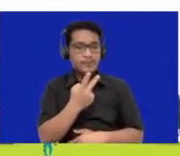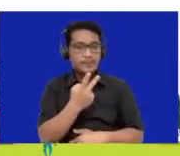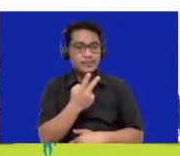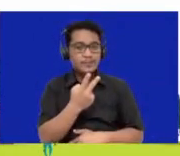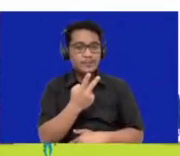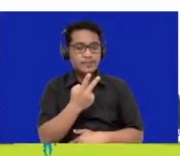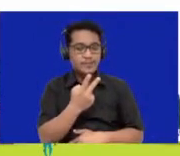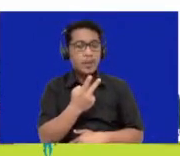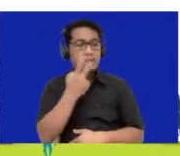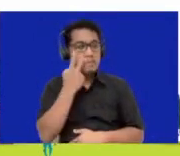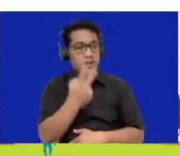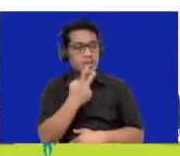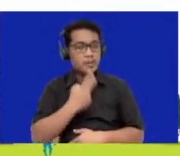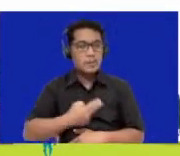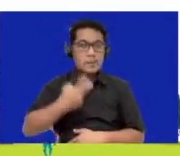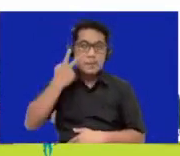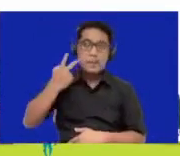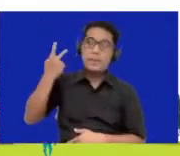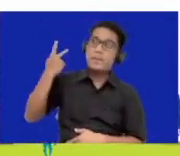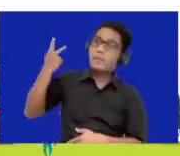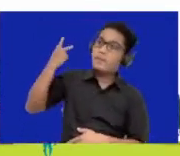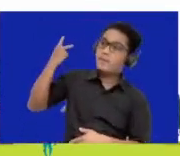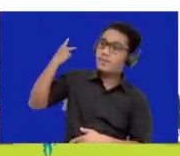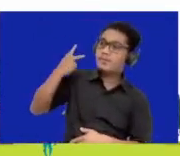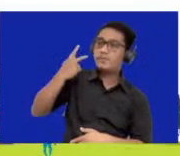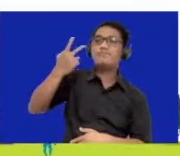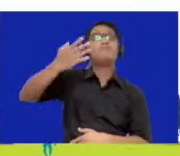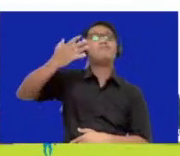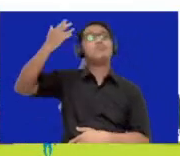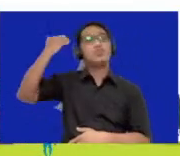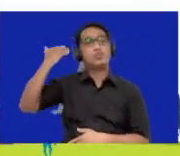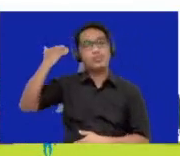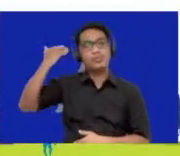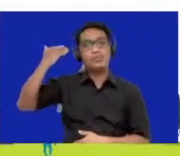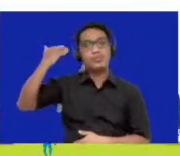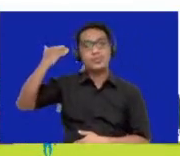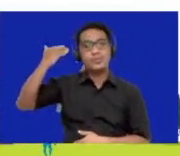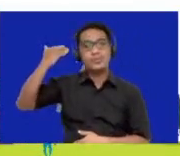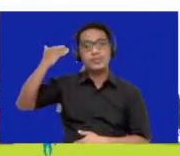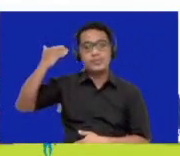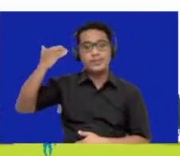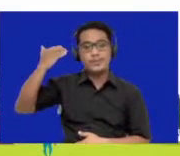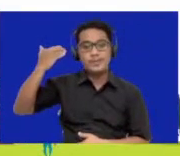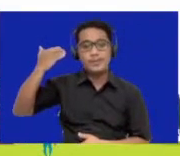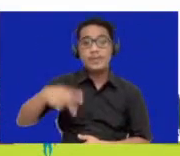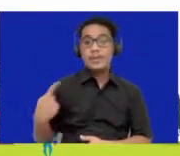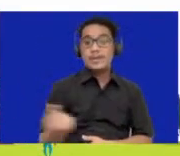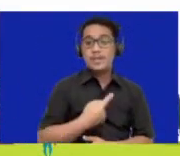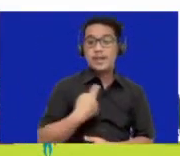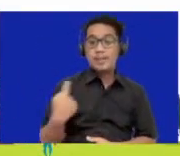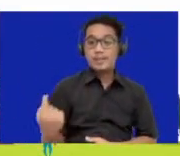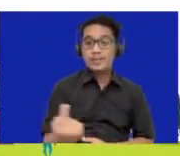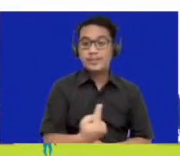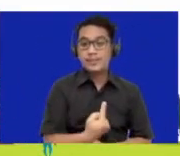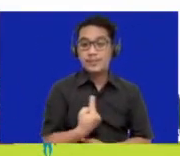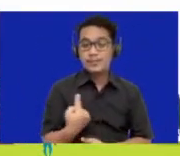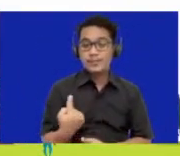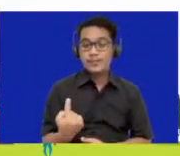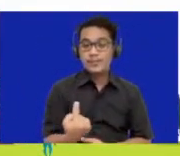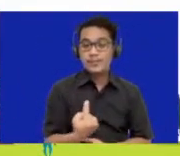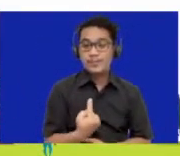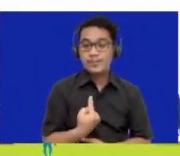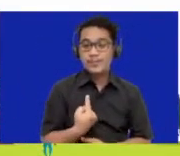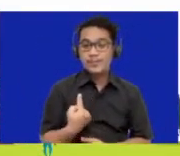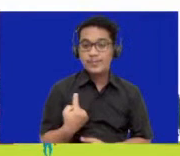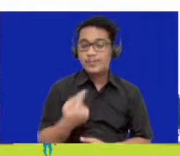at home. And of course, in those days, watching the television news was a very important event every day. And that's where